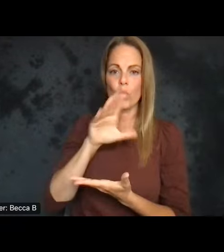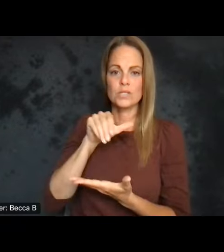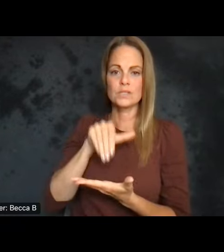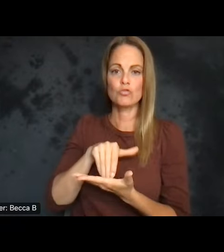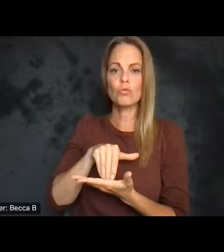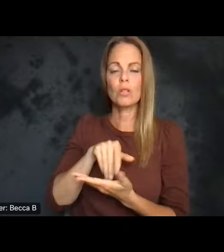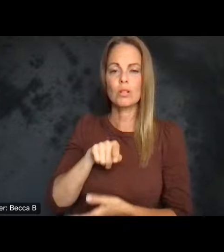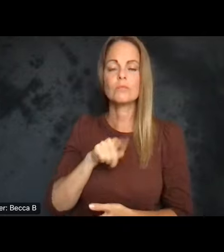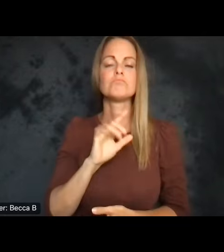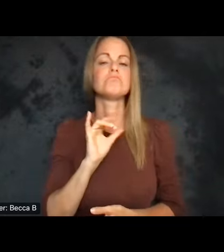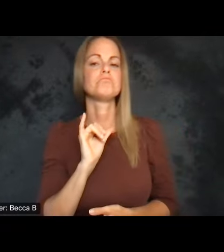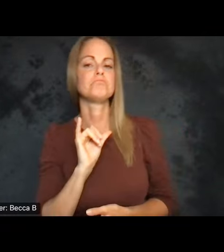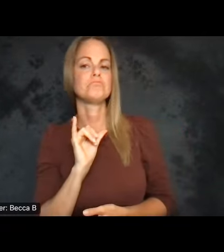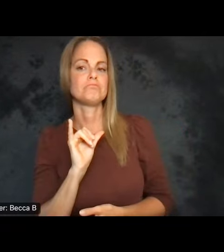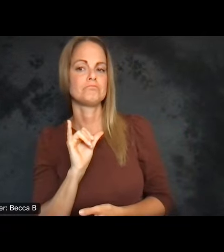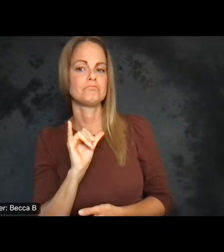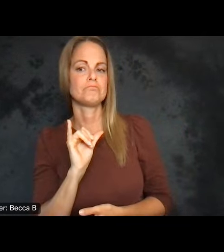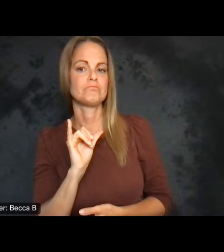Okay.